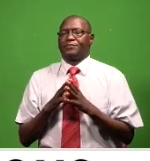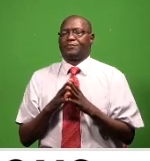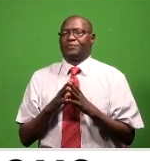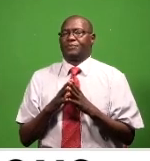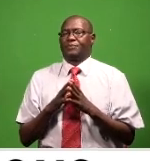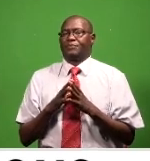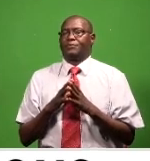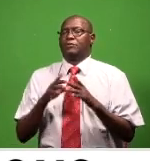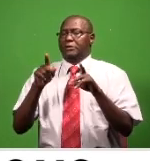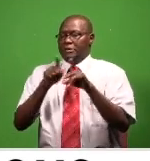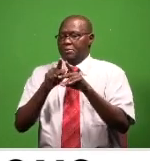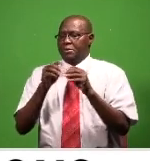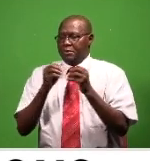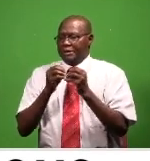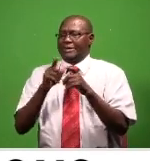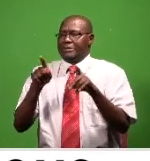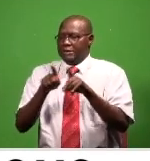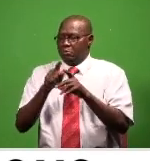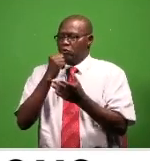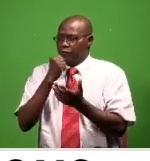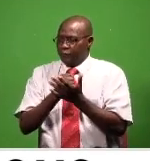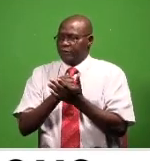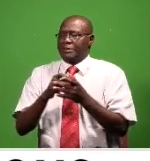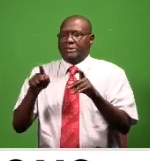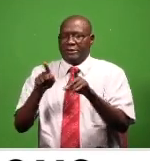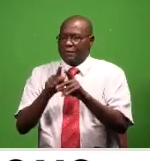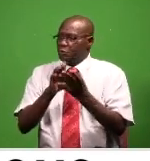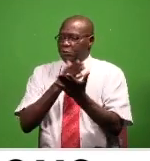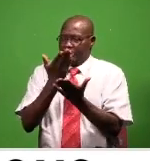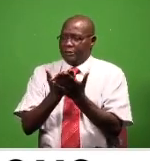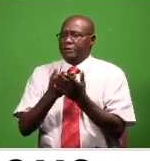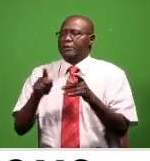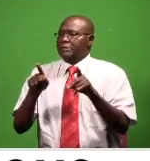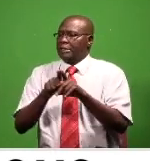Same meeting, same offices, same petition, same people.